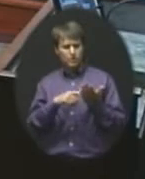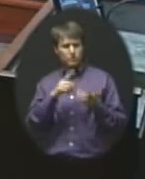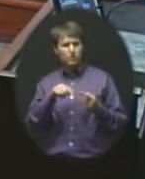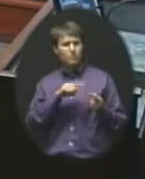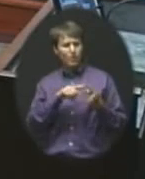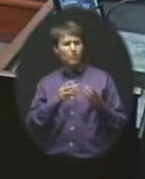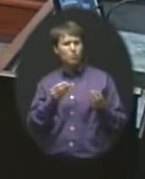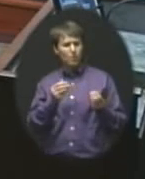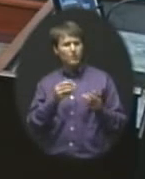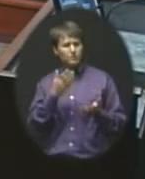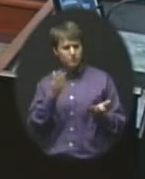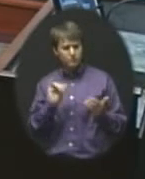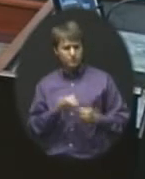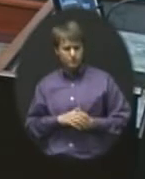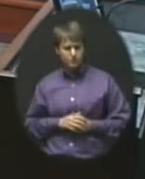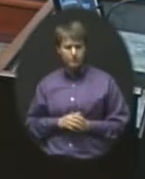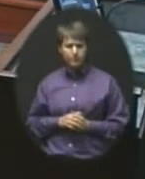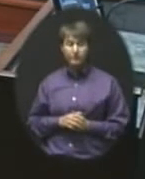that property.